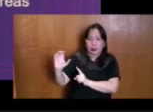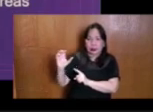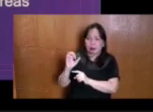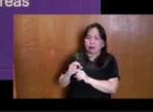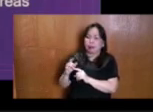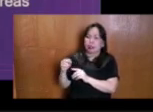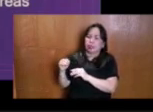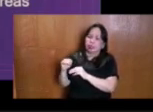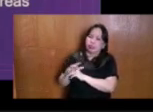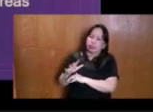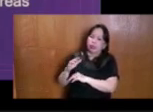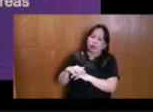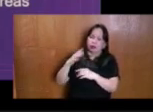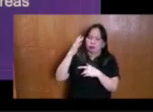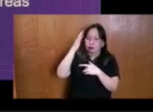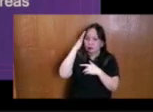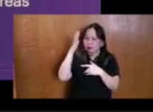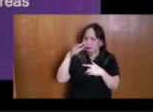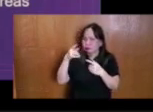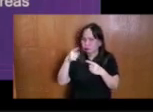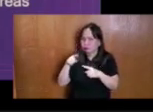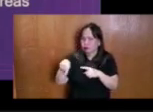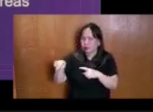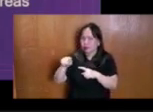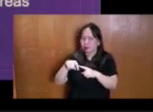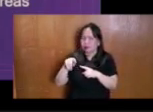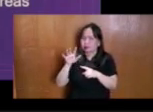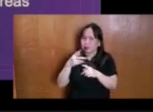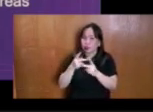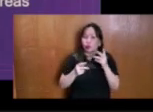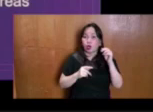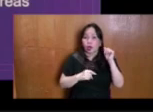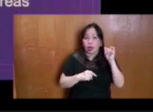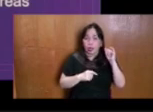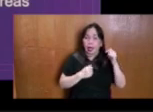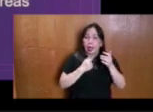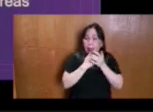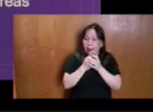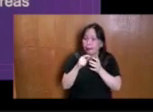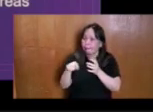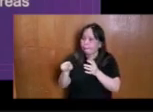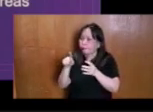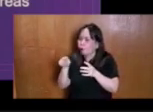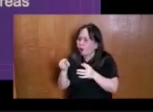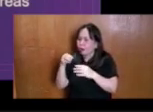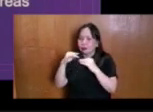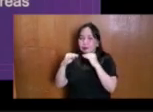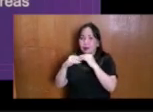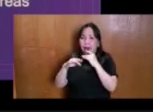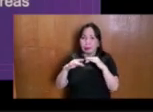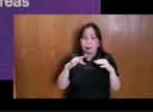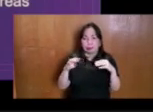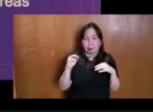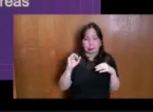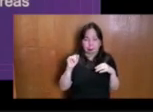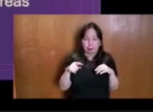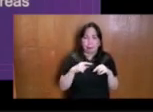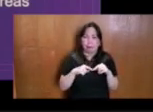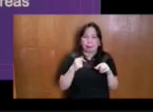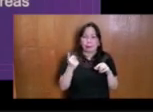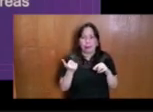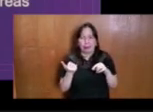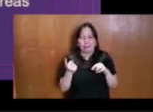infection going on in that particular area. And so that's going to help you move around resources. There are many other, you